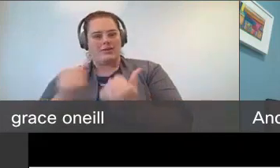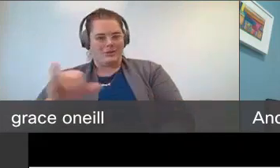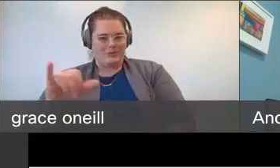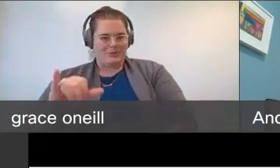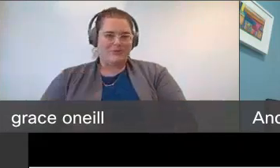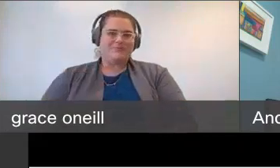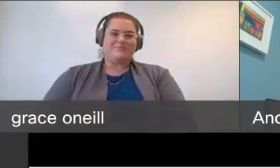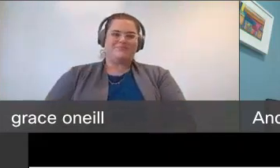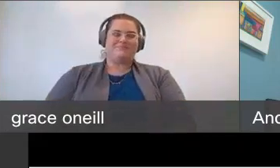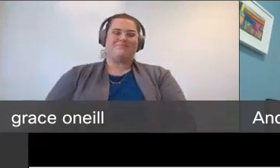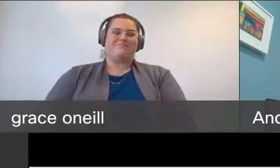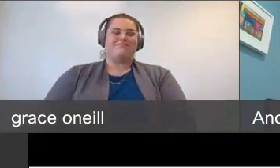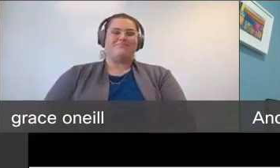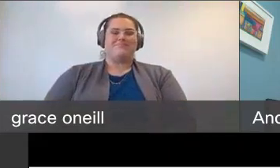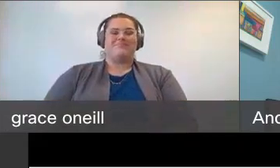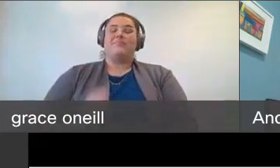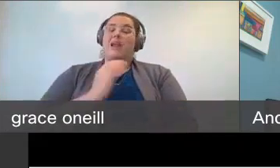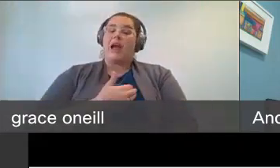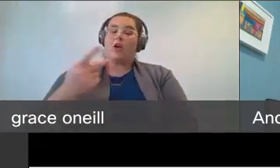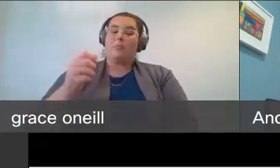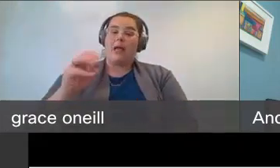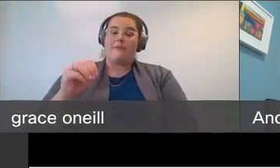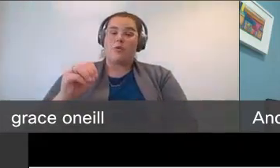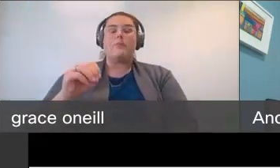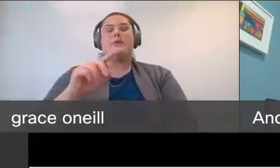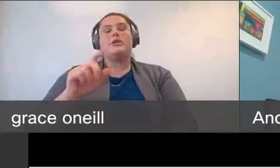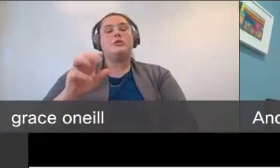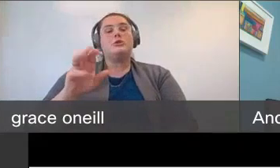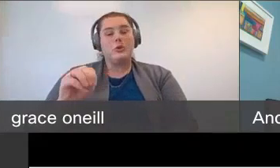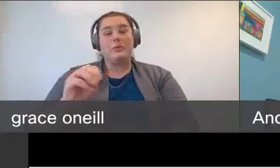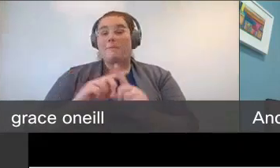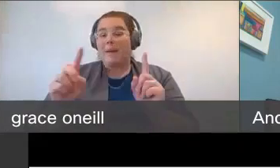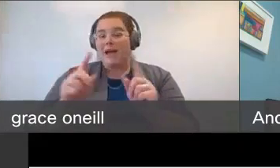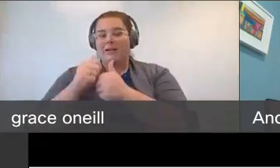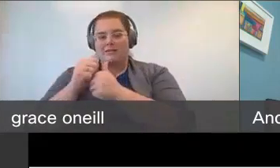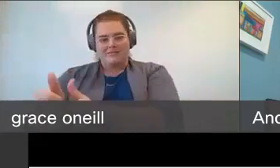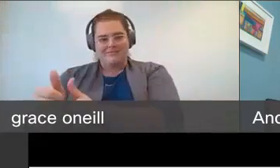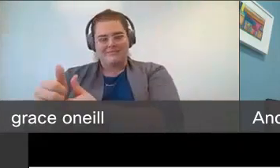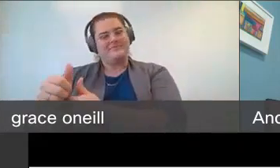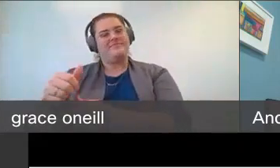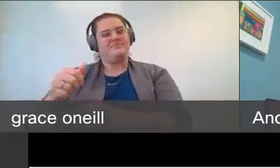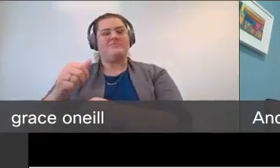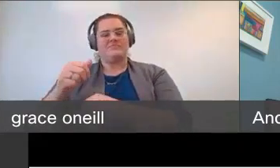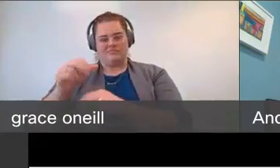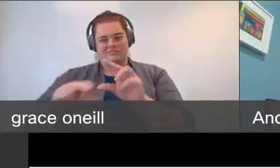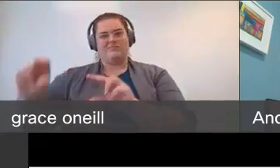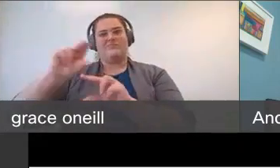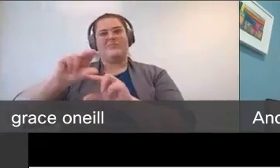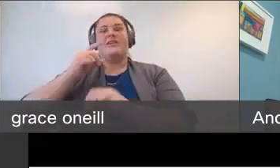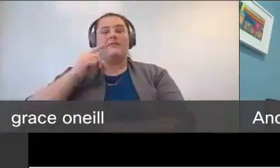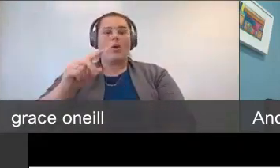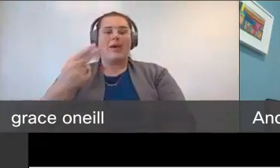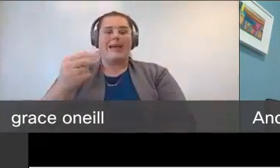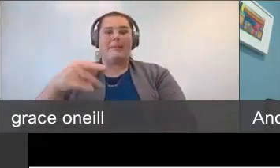Our platform is actually a HIPAA compliant Zoom. So, if you can get on Skype or Zoom or FaceTime, you can use our